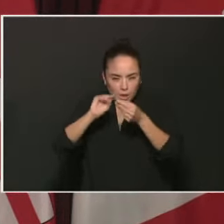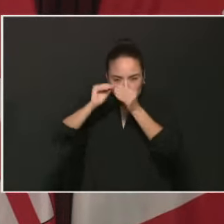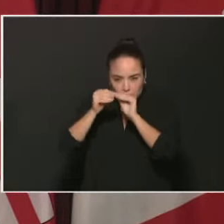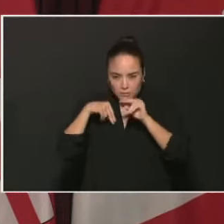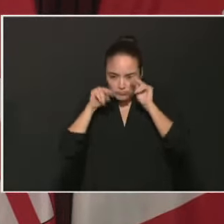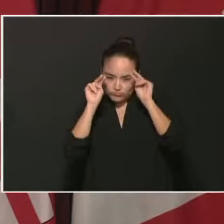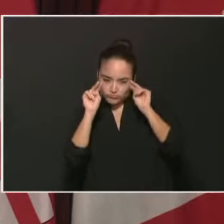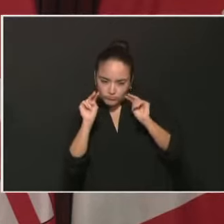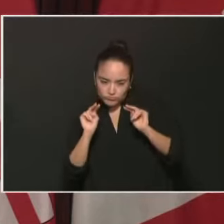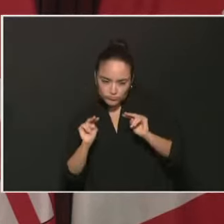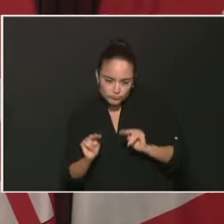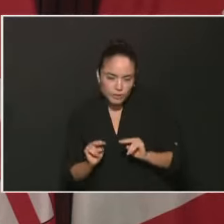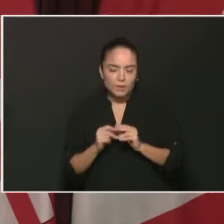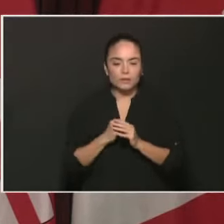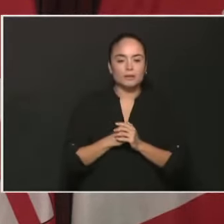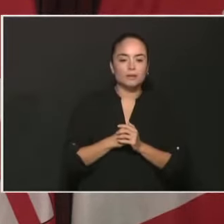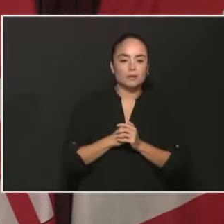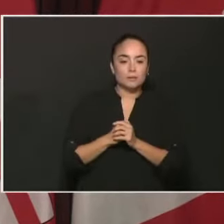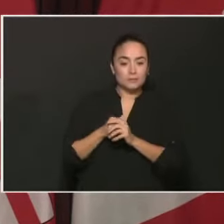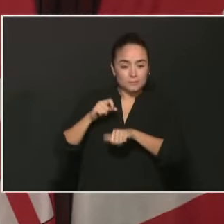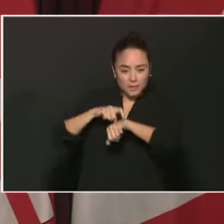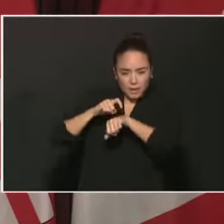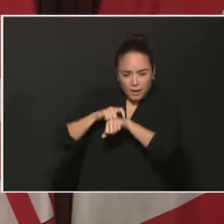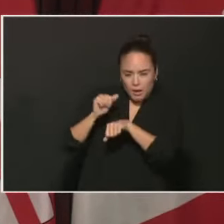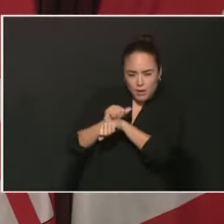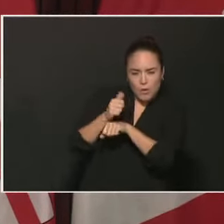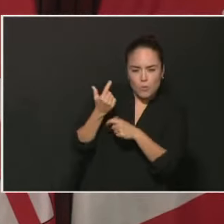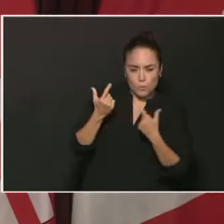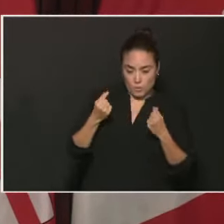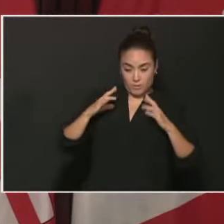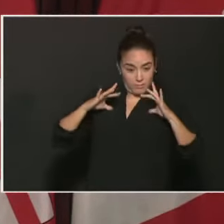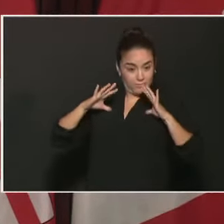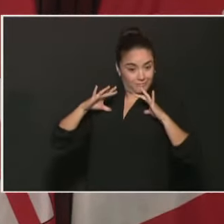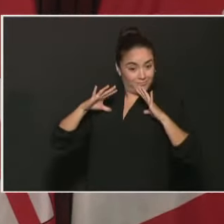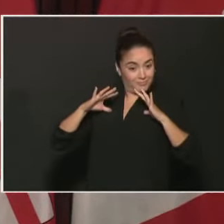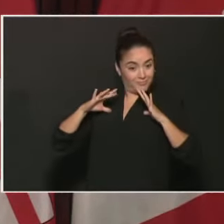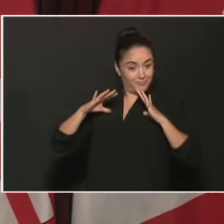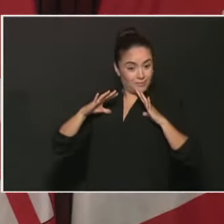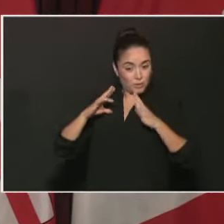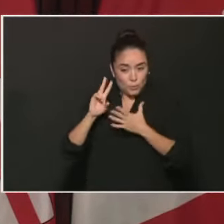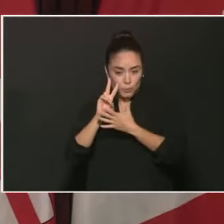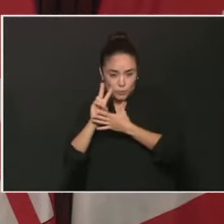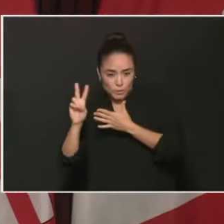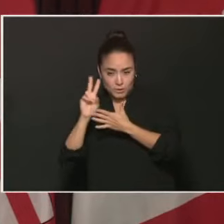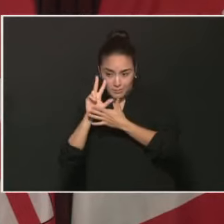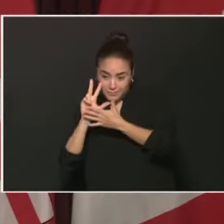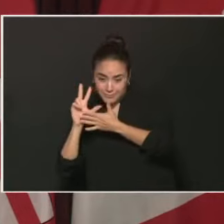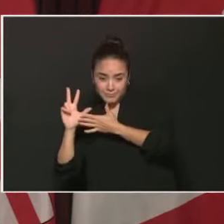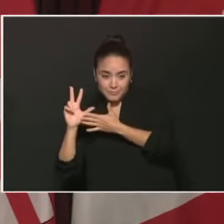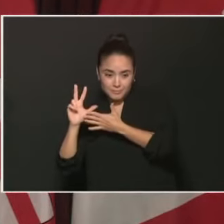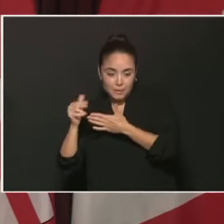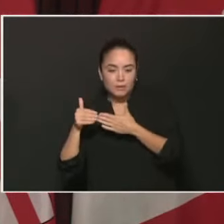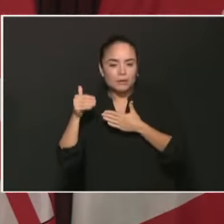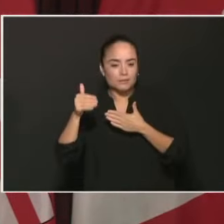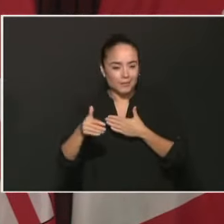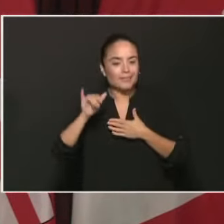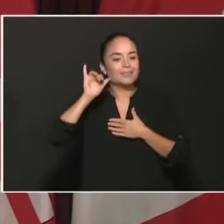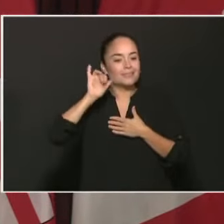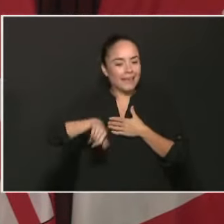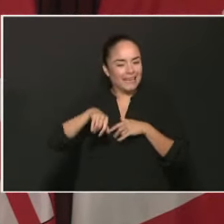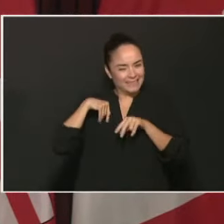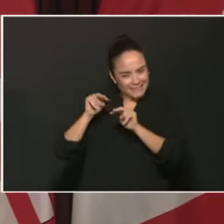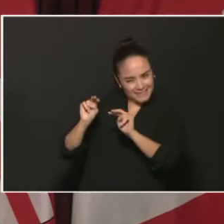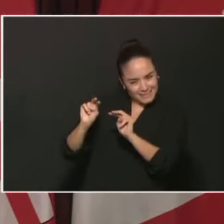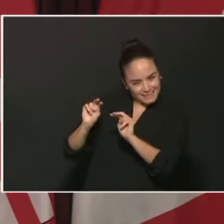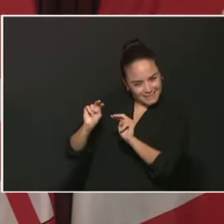times are always holidays and the 2 to 3 weeks after it, so I can't see us eliminating them until we get through some of the